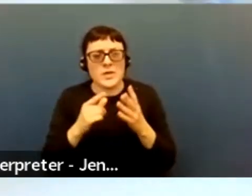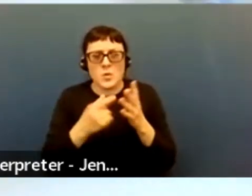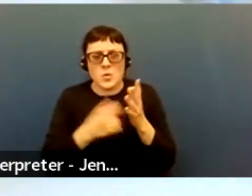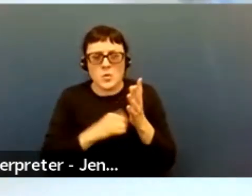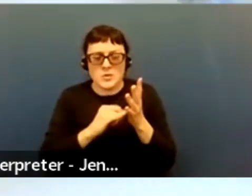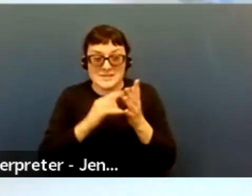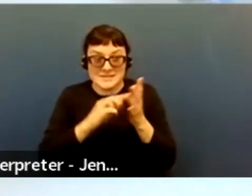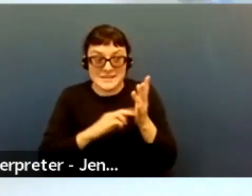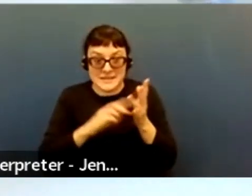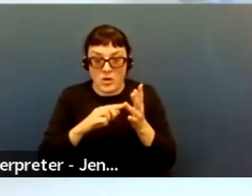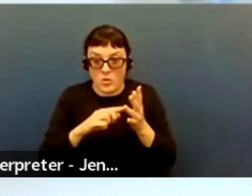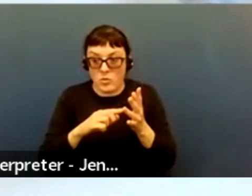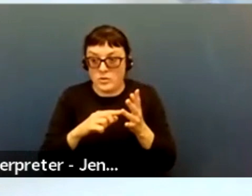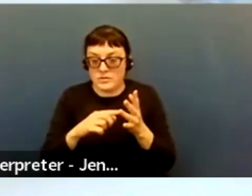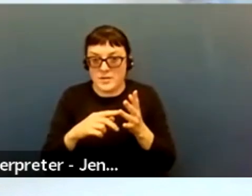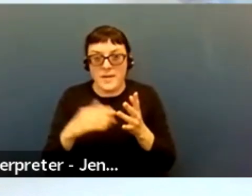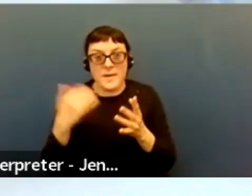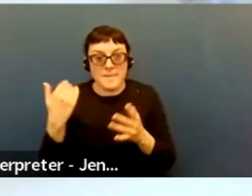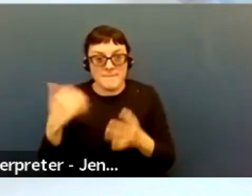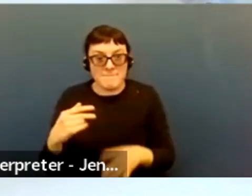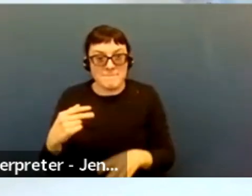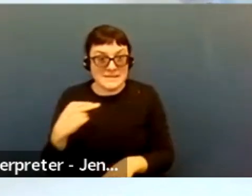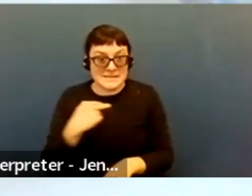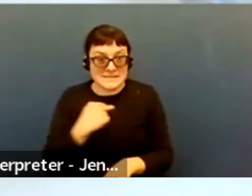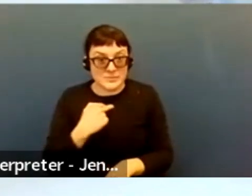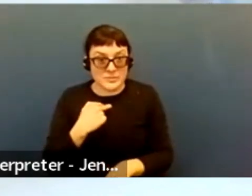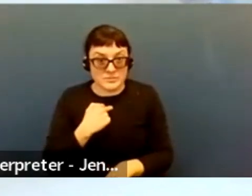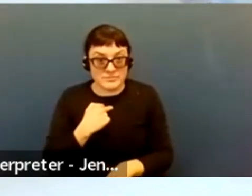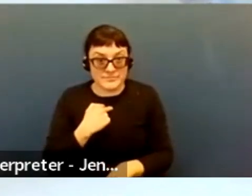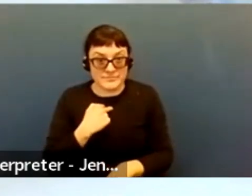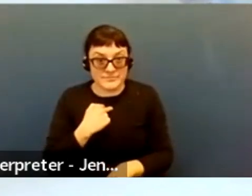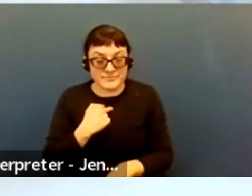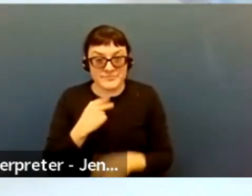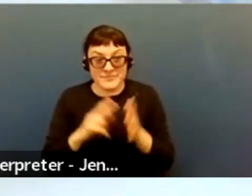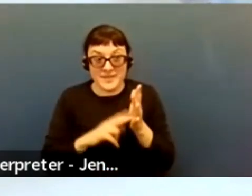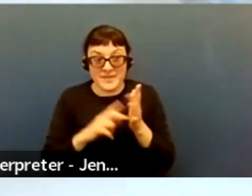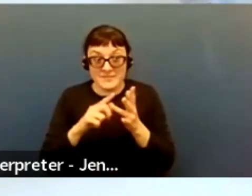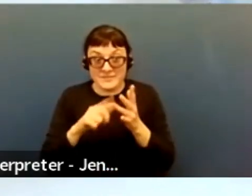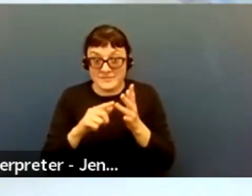where and I think there's been a few where also, you know, is visibly disappointed